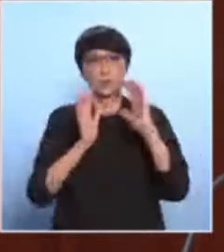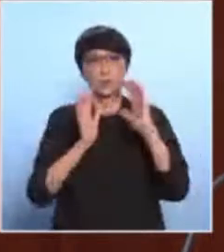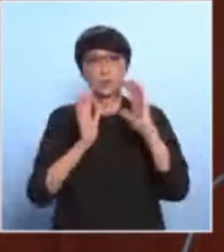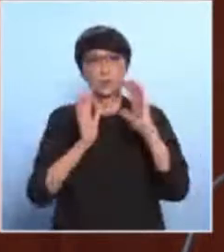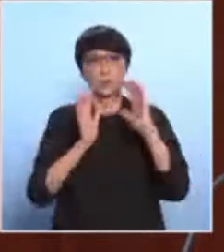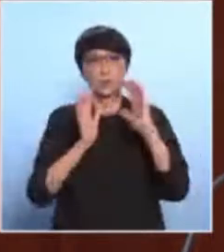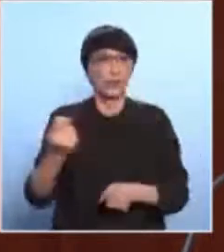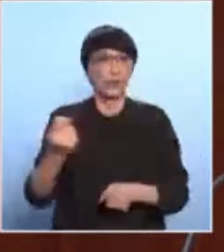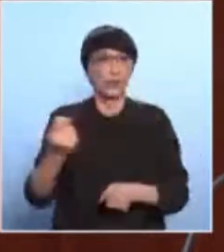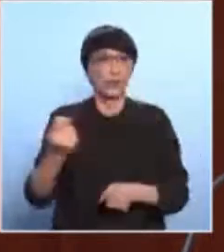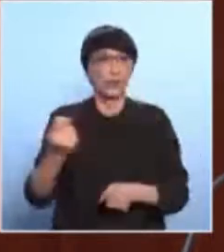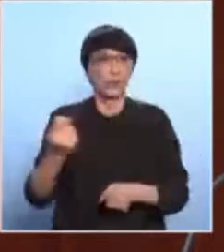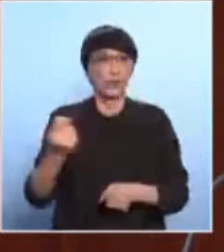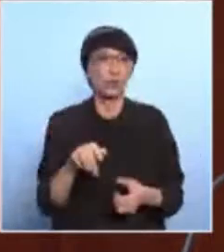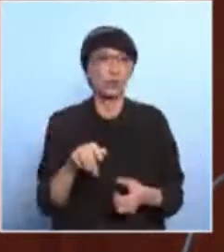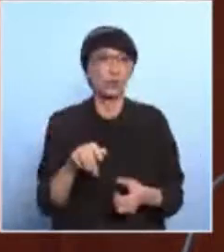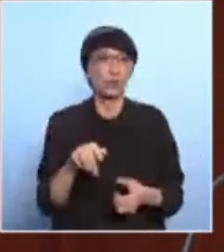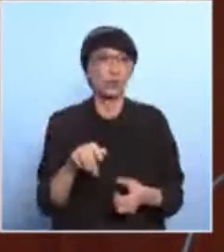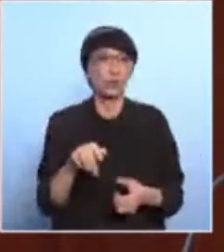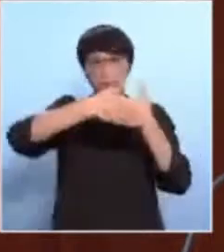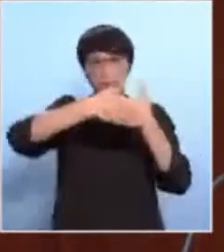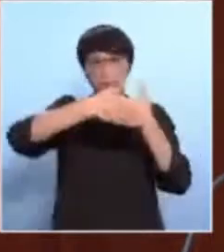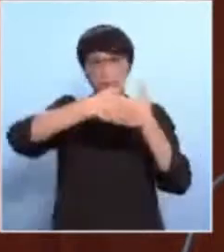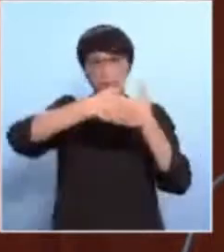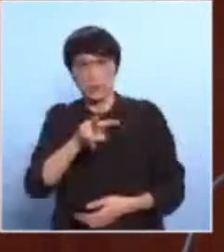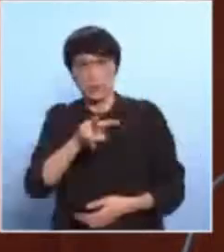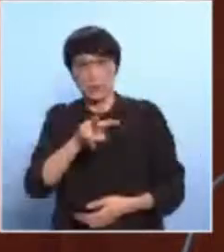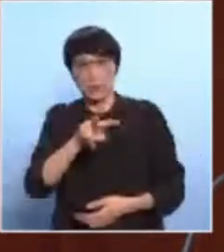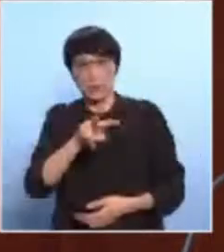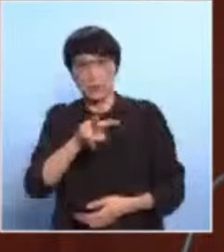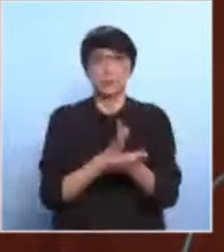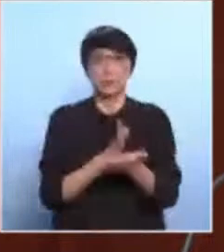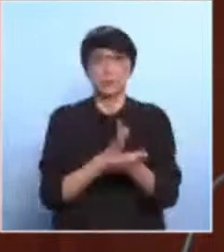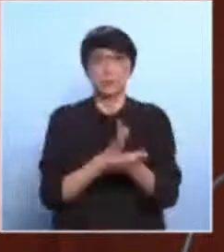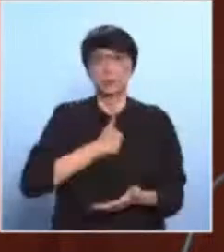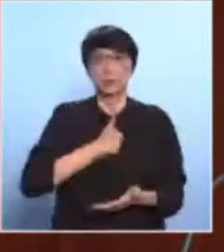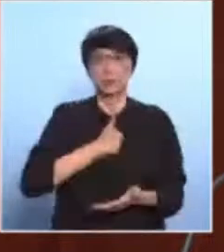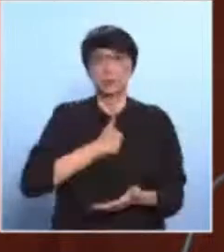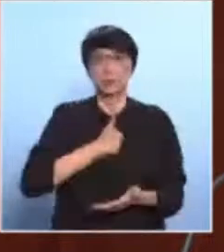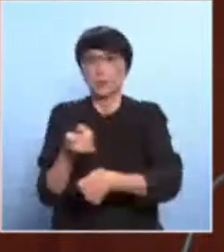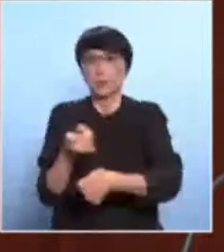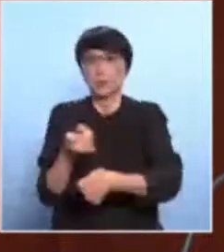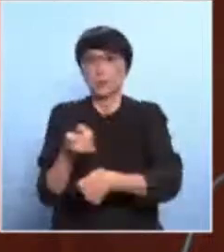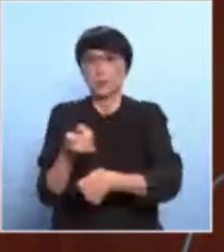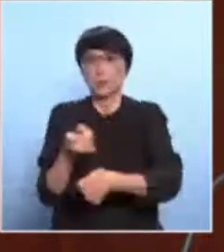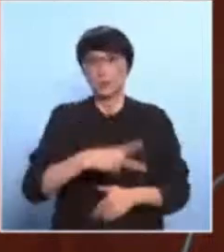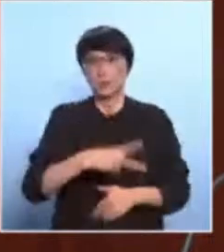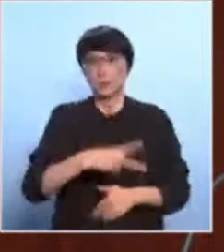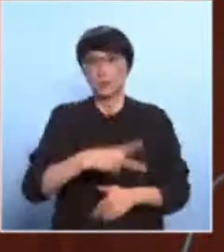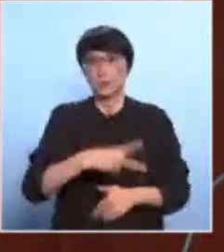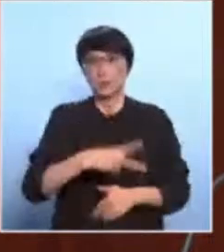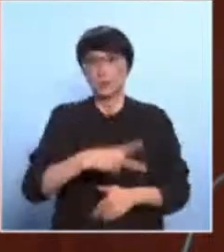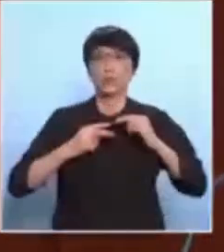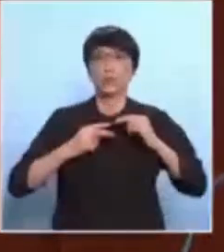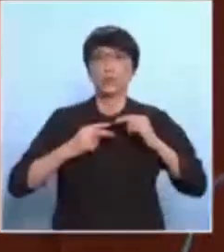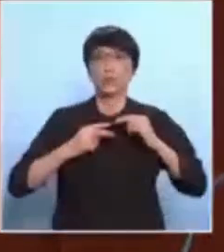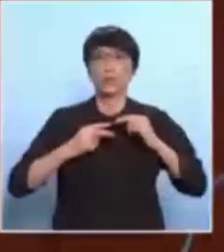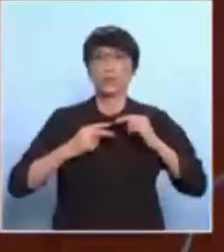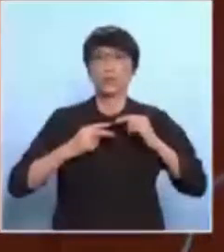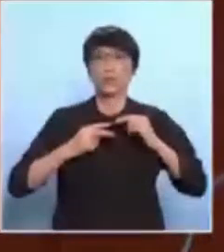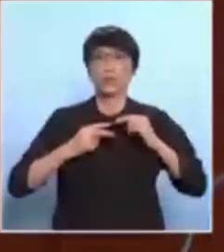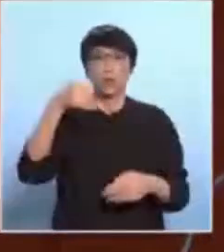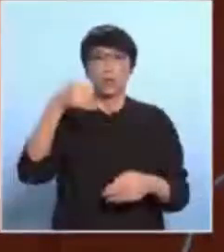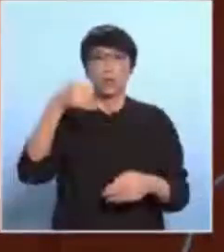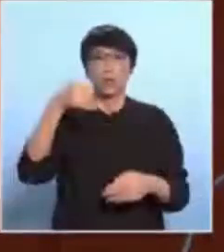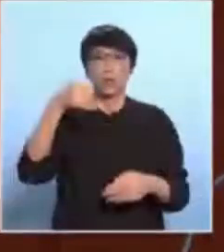Building Bright 2.0 to provide practical assistance and urge owners or OCs who have applied for the subsidy to expedite